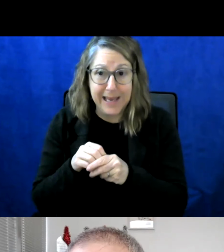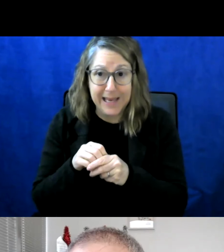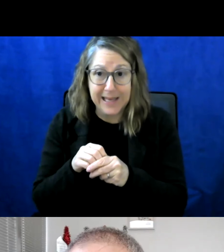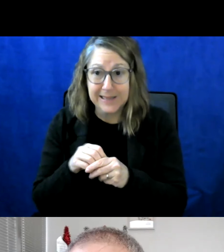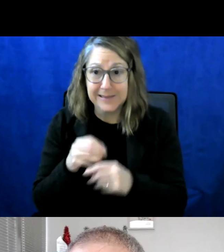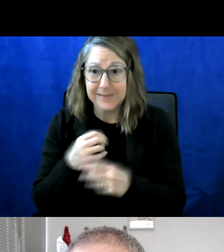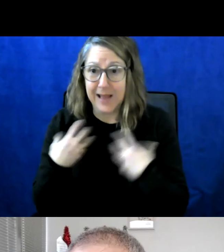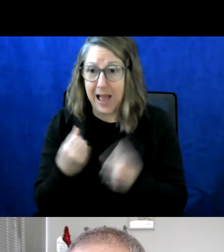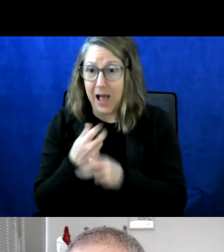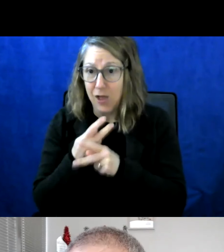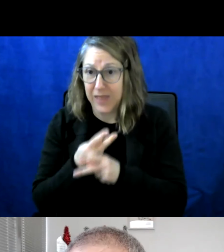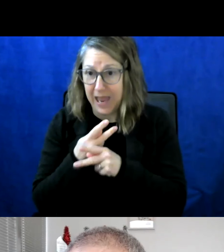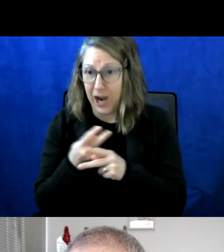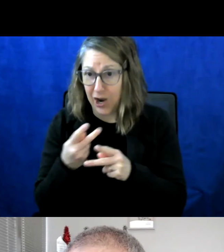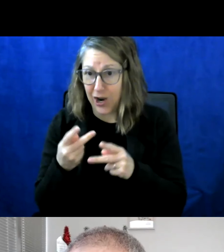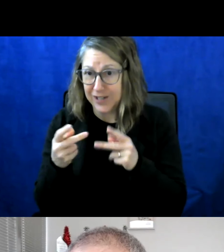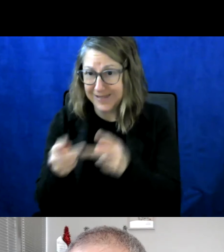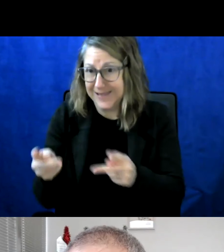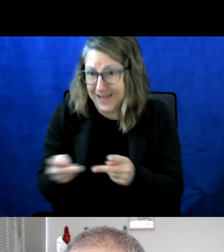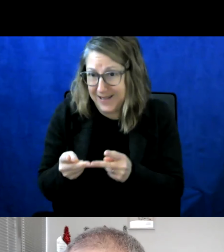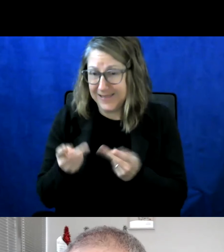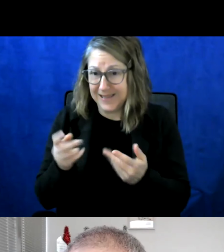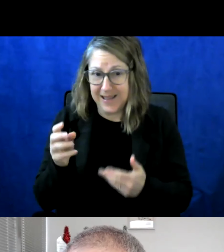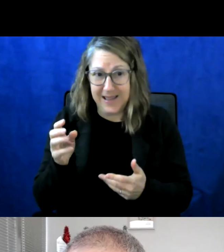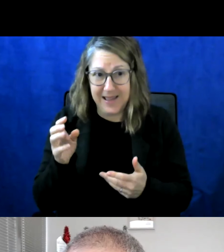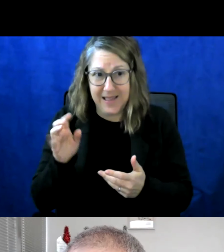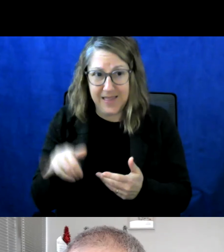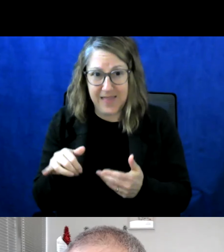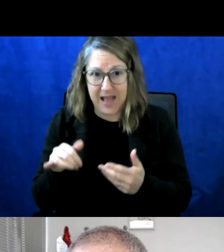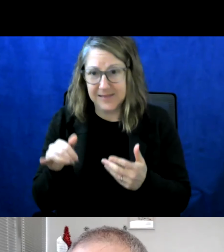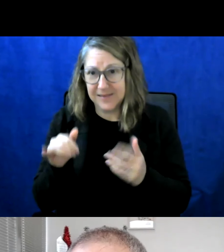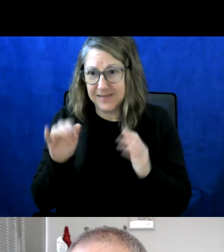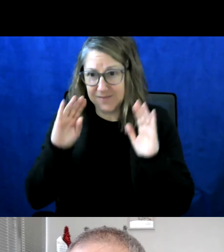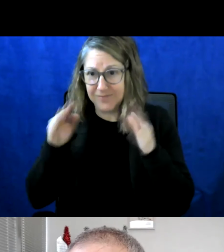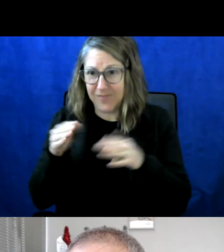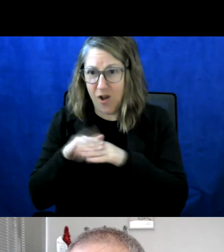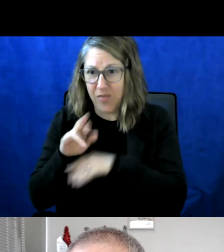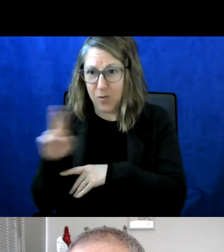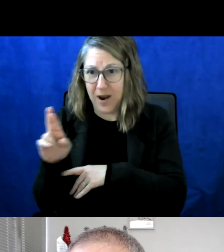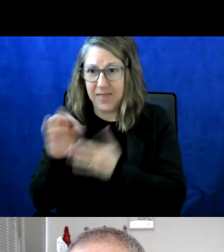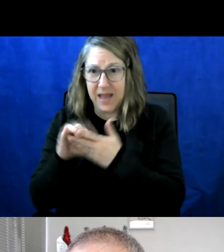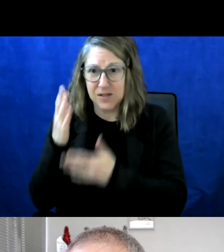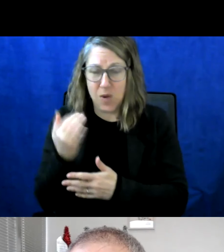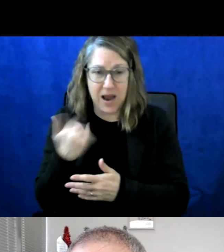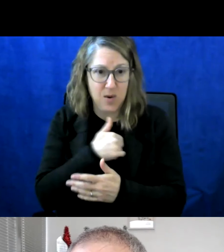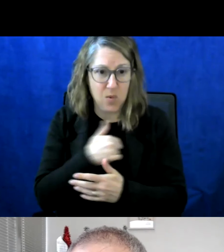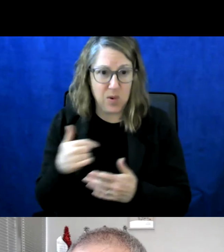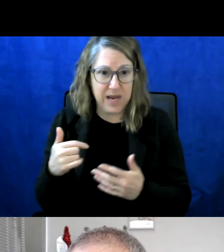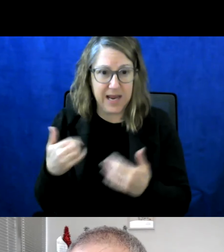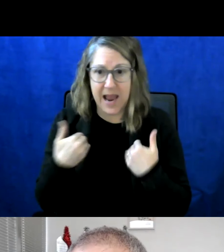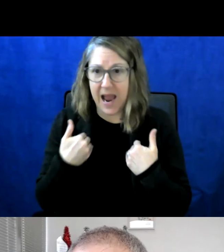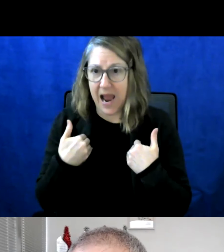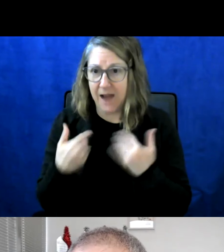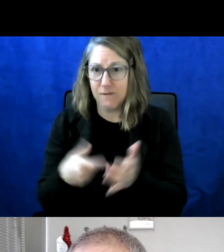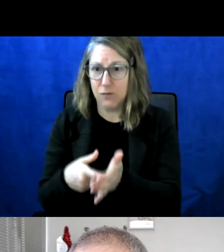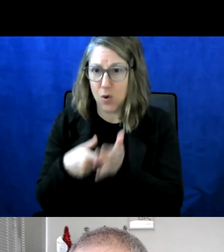are the ones that focus on the map on the right-hand side. That's why we continue to have